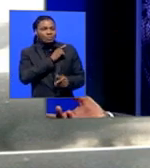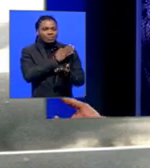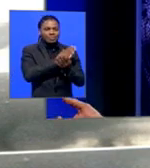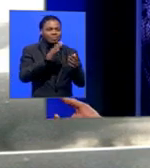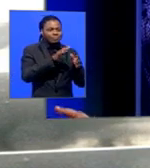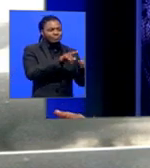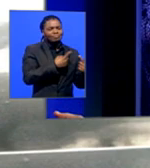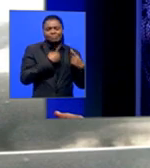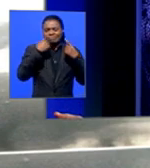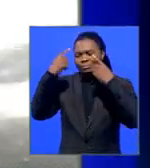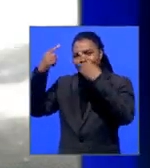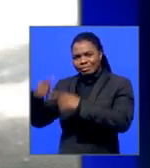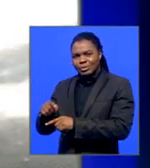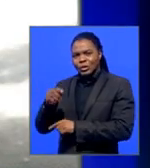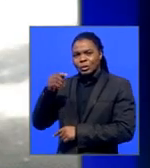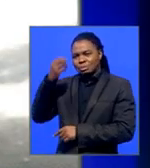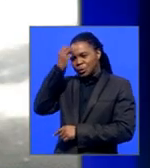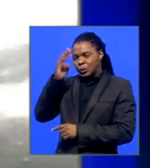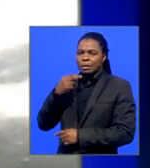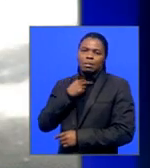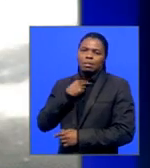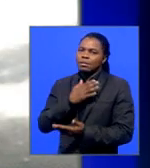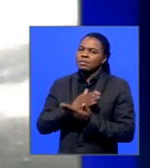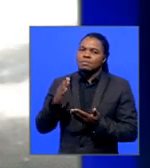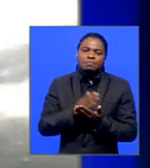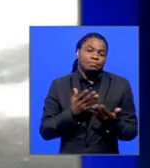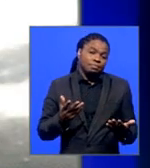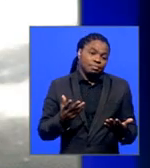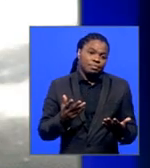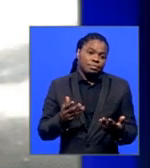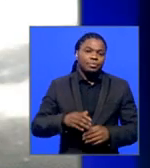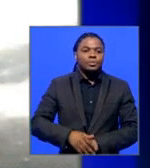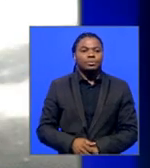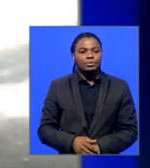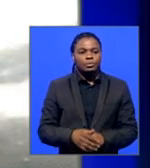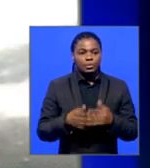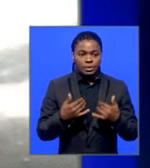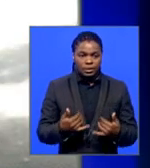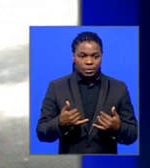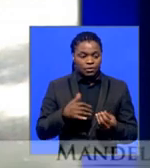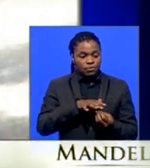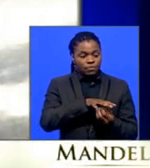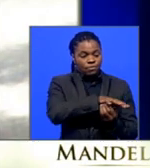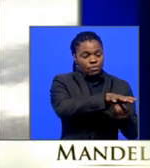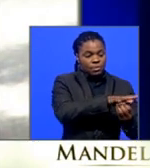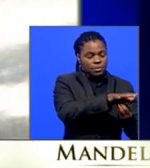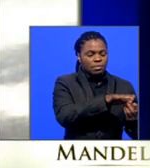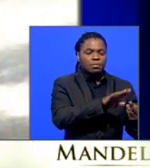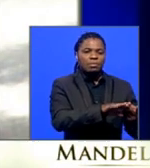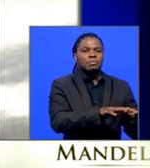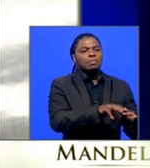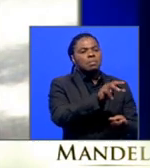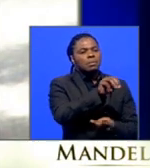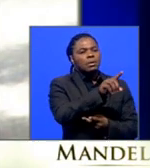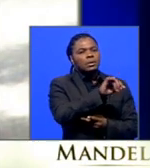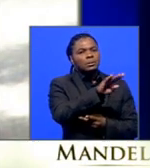travel to Tshwane. It's the family and the Madiba clan will take that decision.